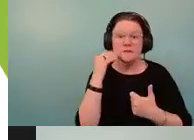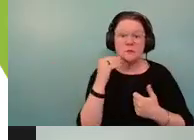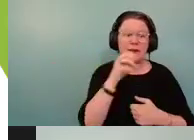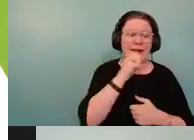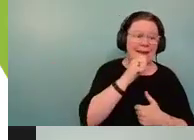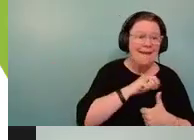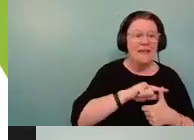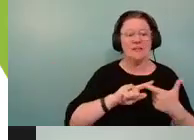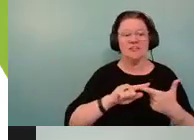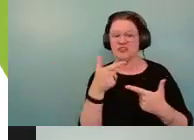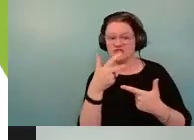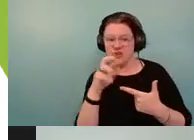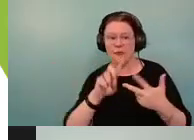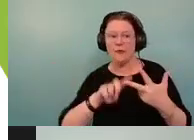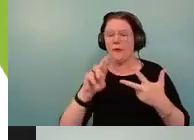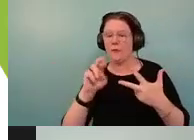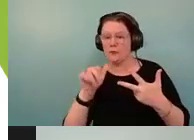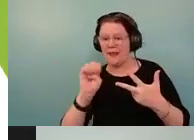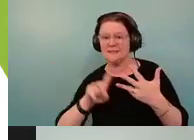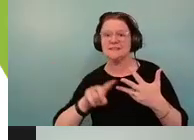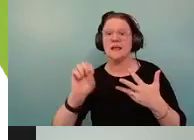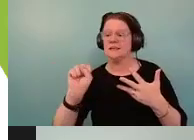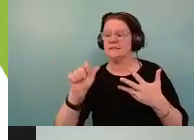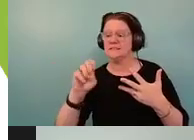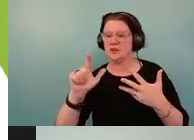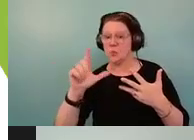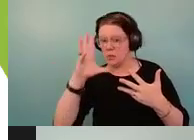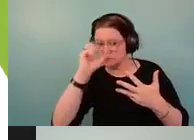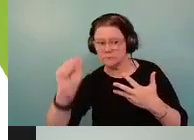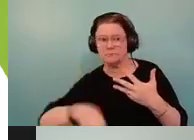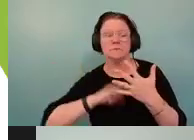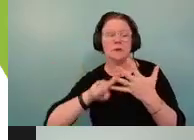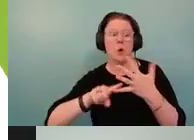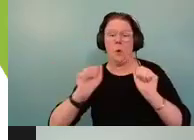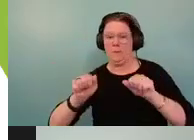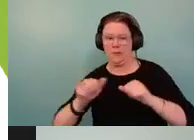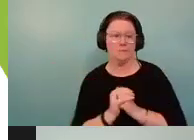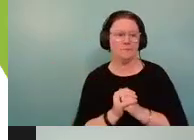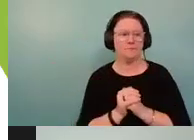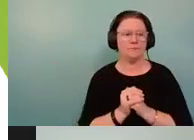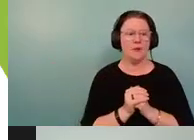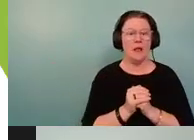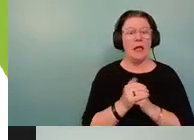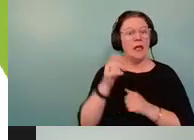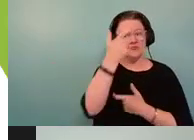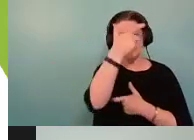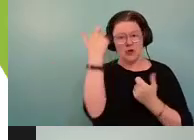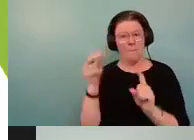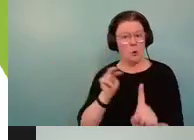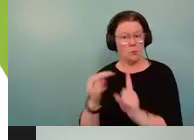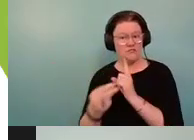race, sexual orientation, or ability. And perceptions of trauma can vary between individuals. I think